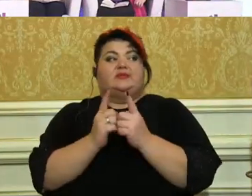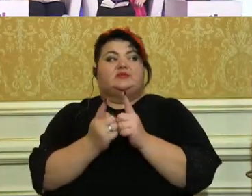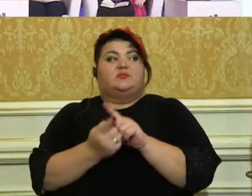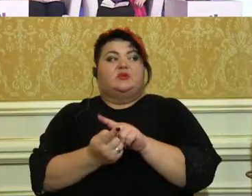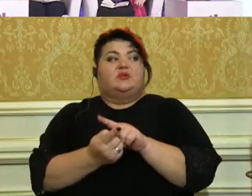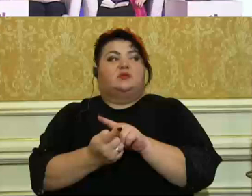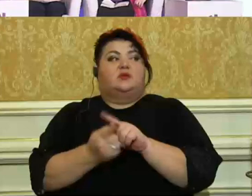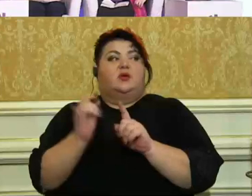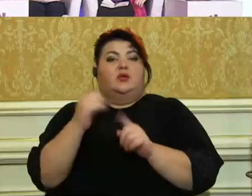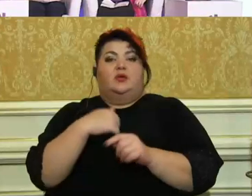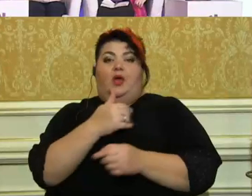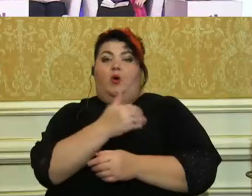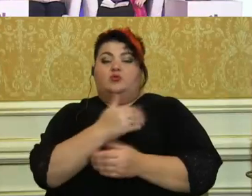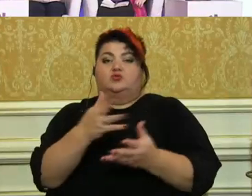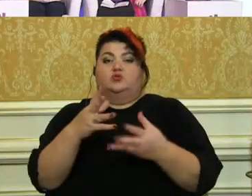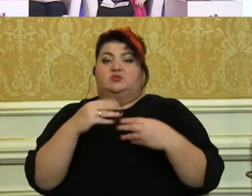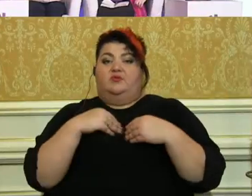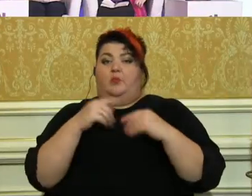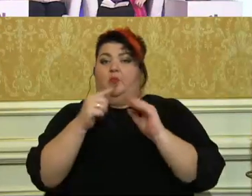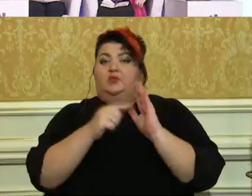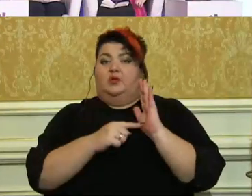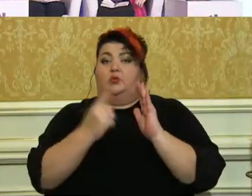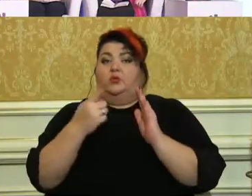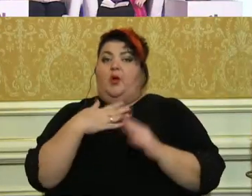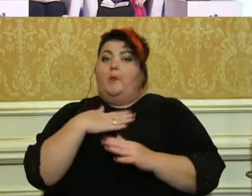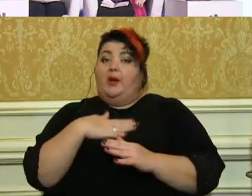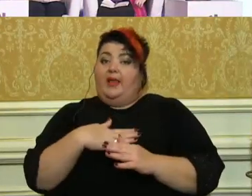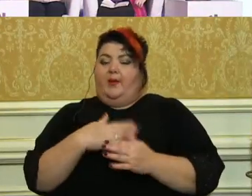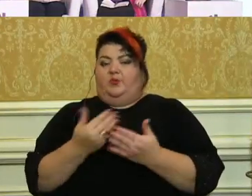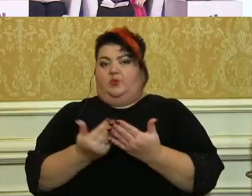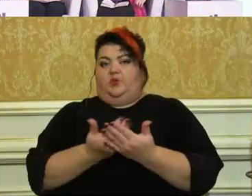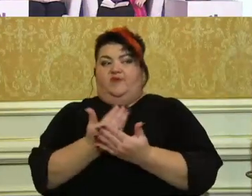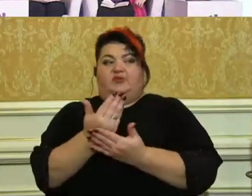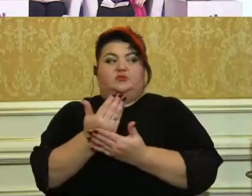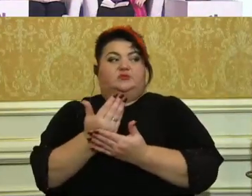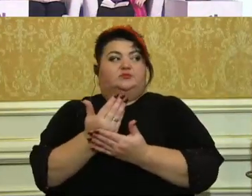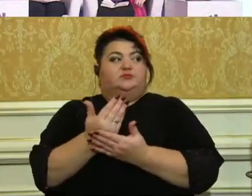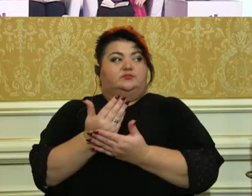these models and the influence from them to the kids. And we will do it. And I would like to share